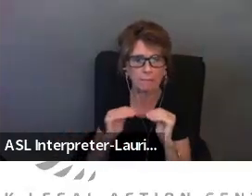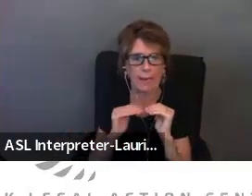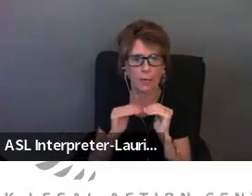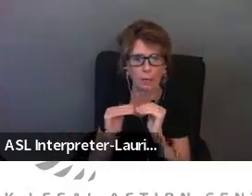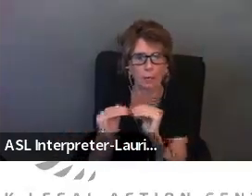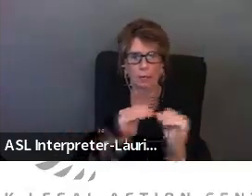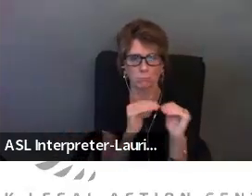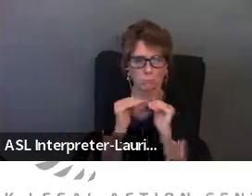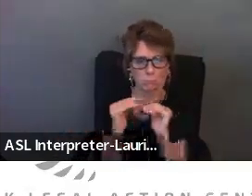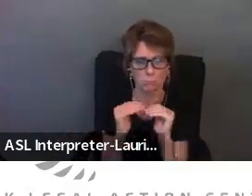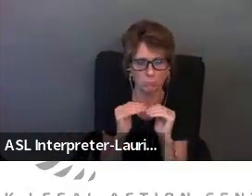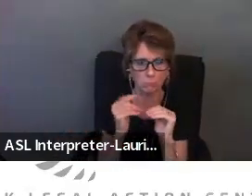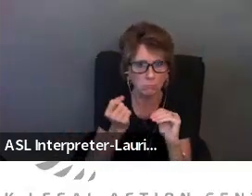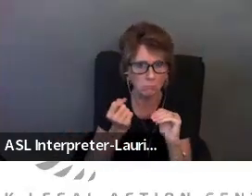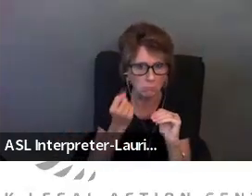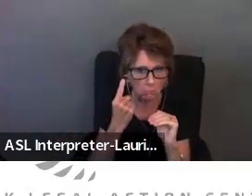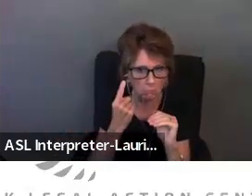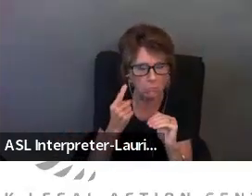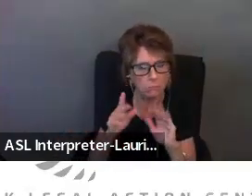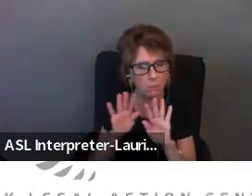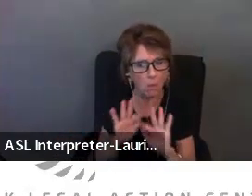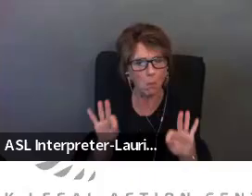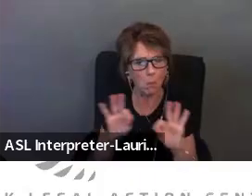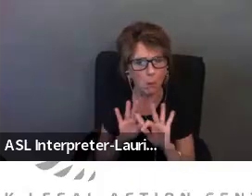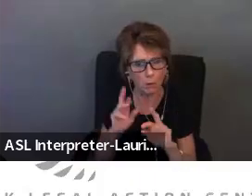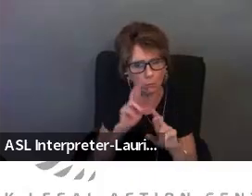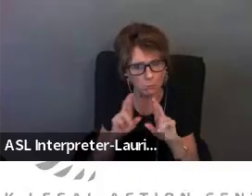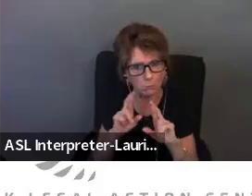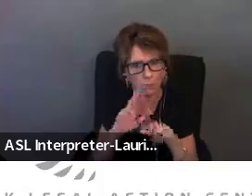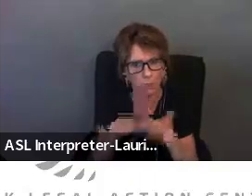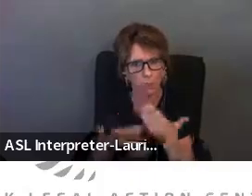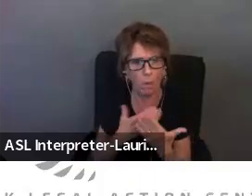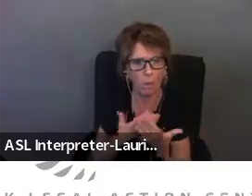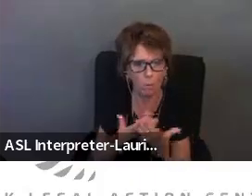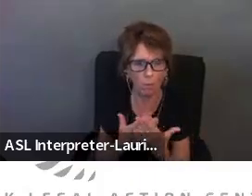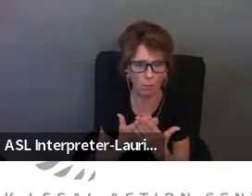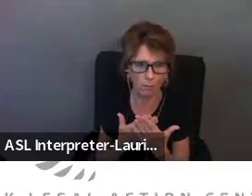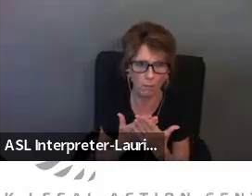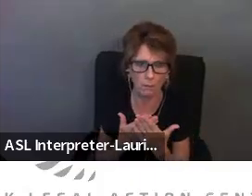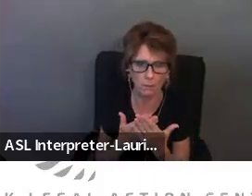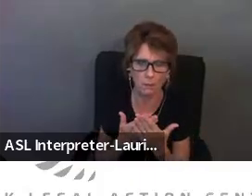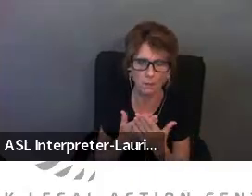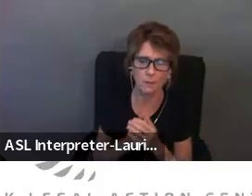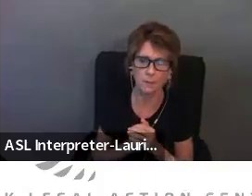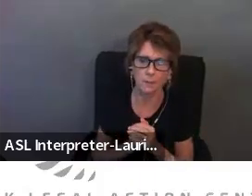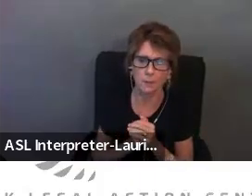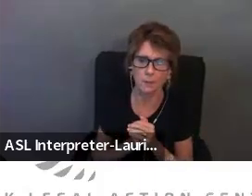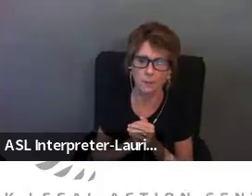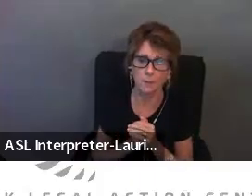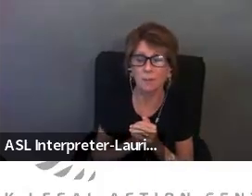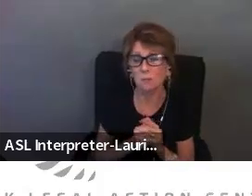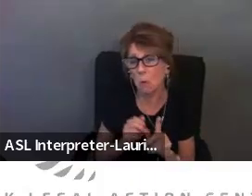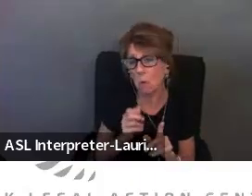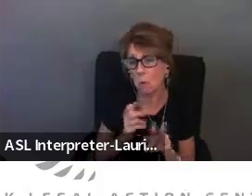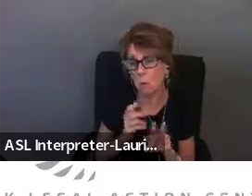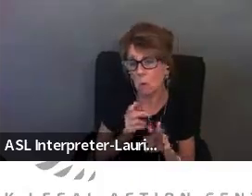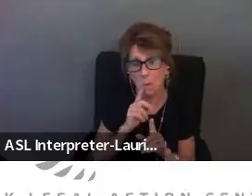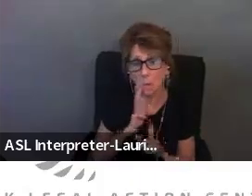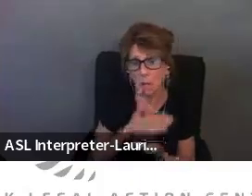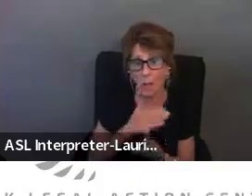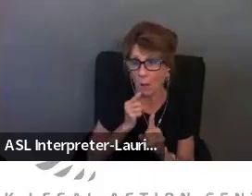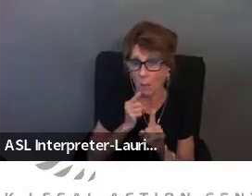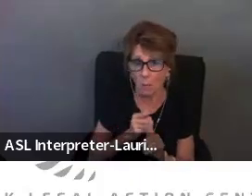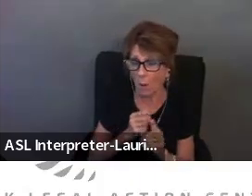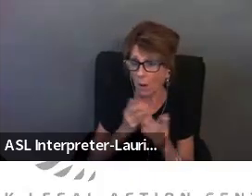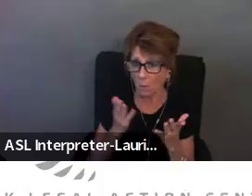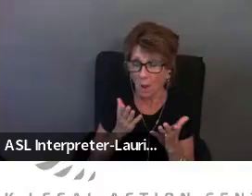and safety guidelines and requirements. And so to that end, a service animal